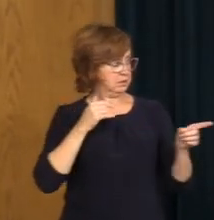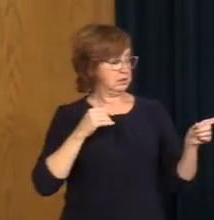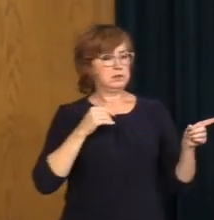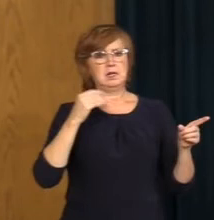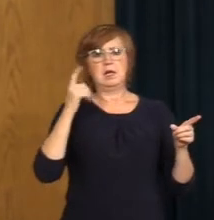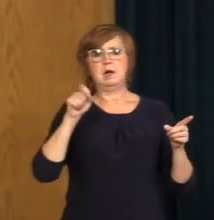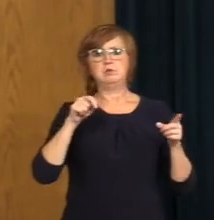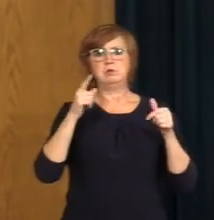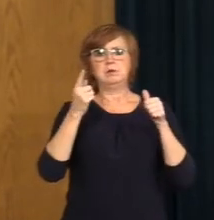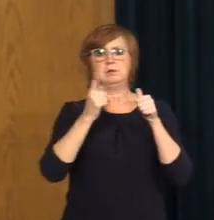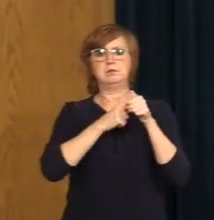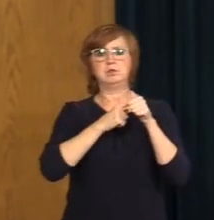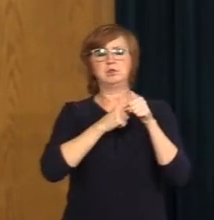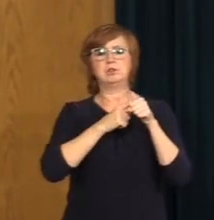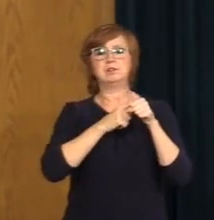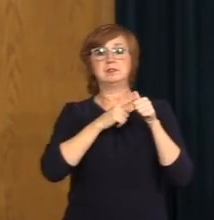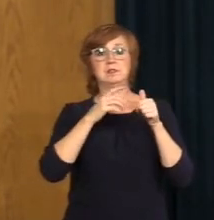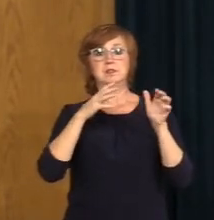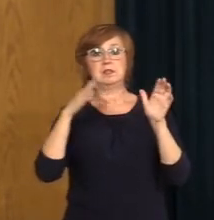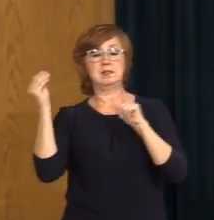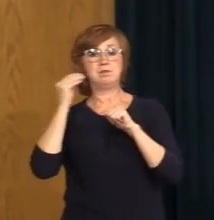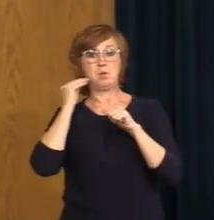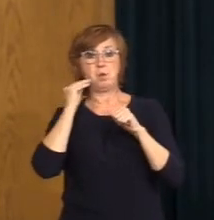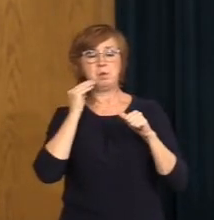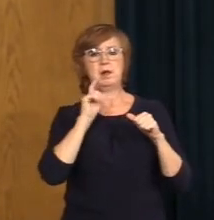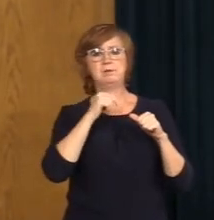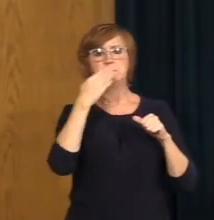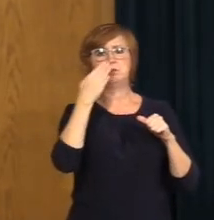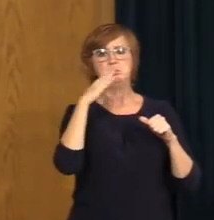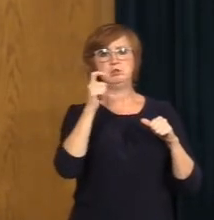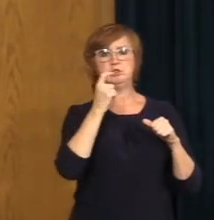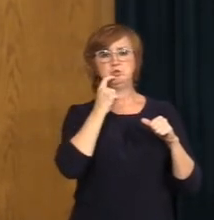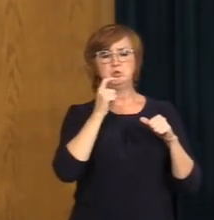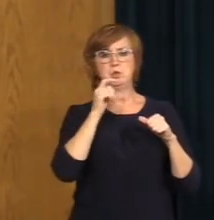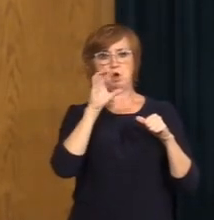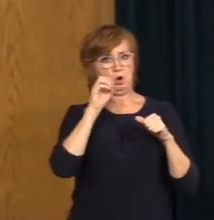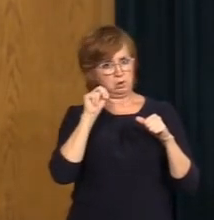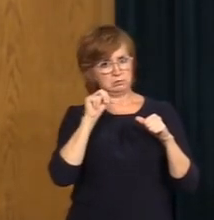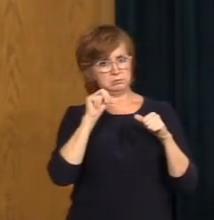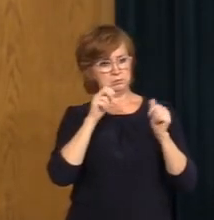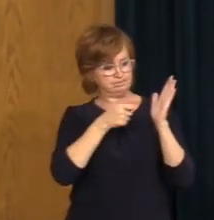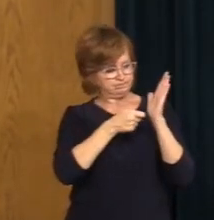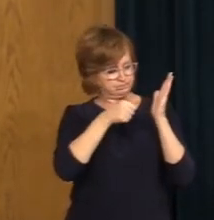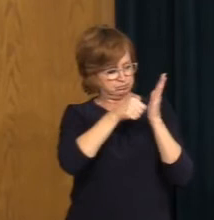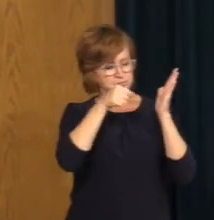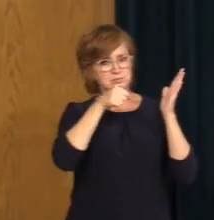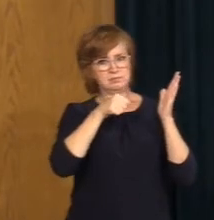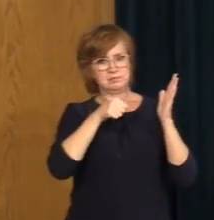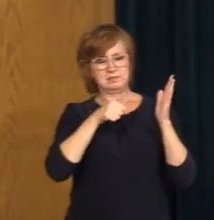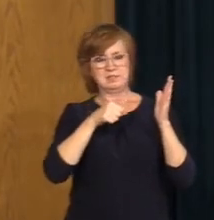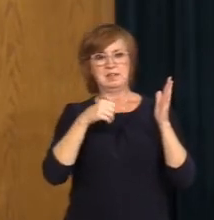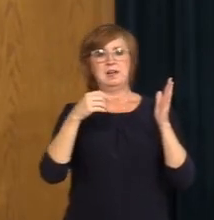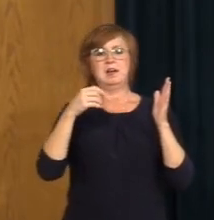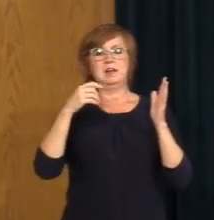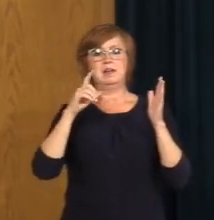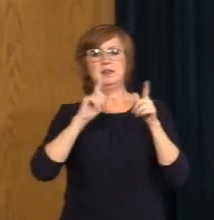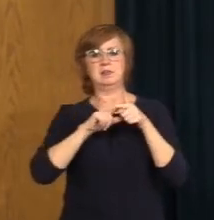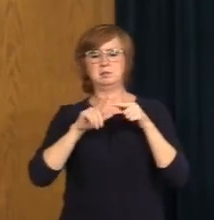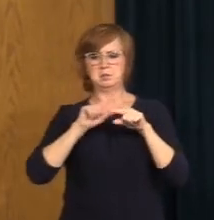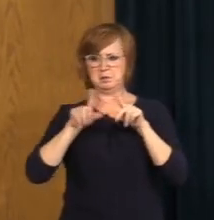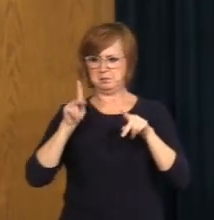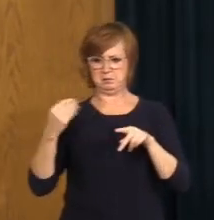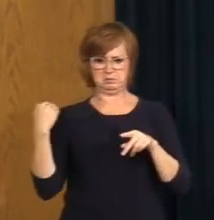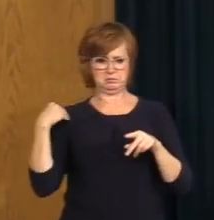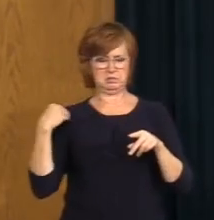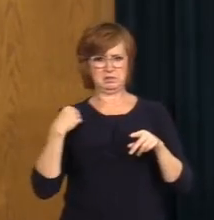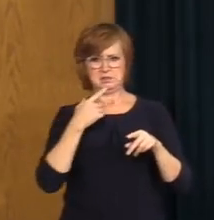Bluetooth on when you leave the house, because if your Bluetooth is off, it doesn't work. And actually some people said that it drains the battery. I